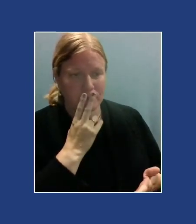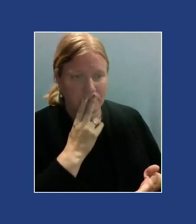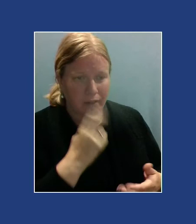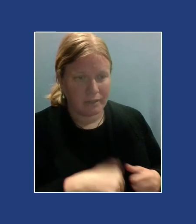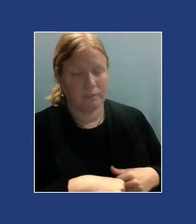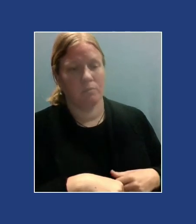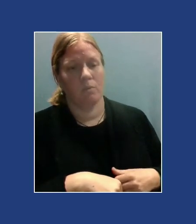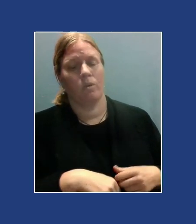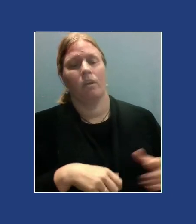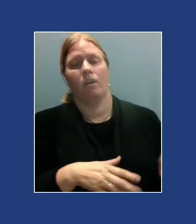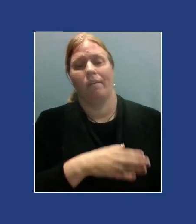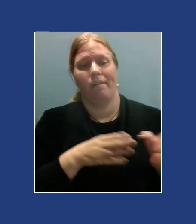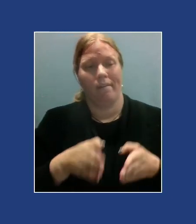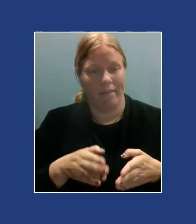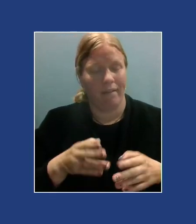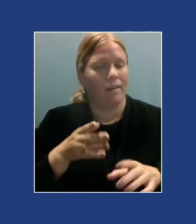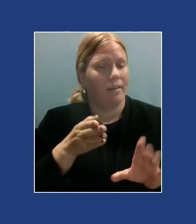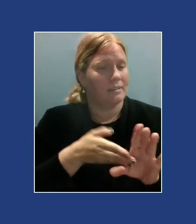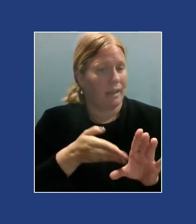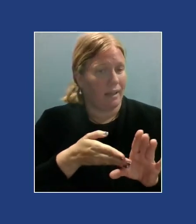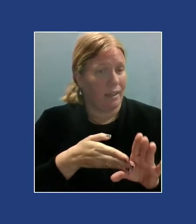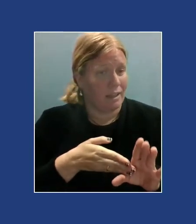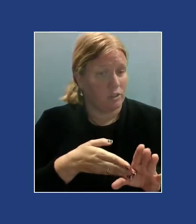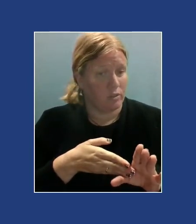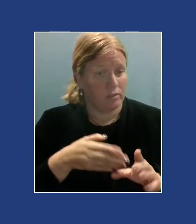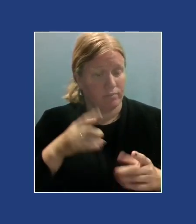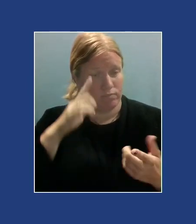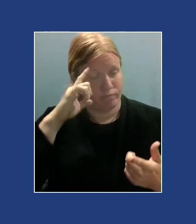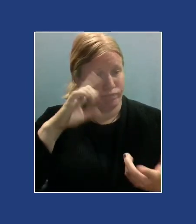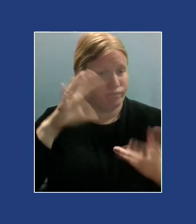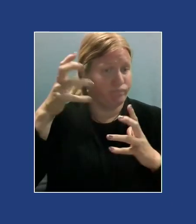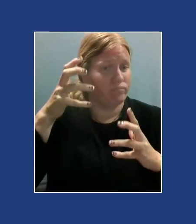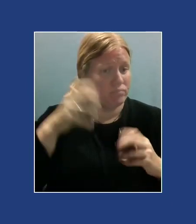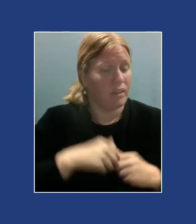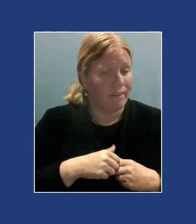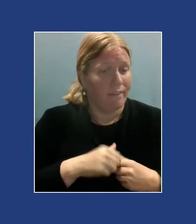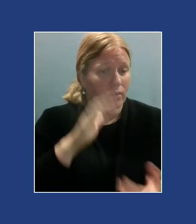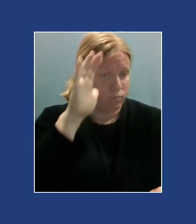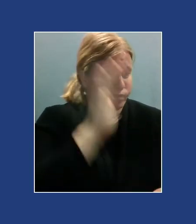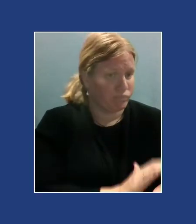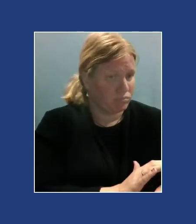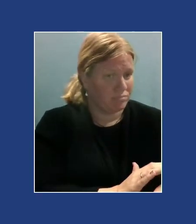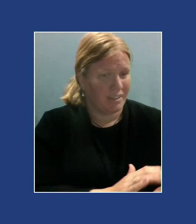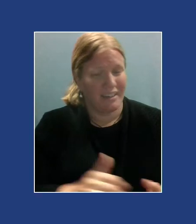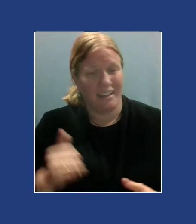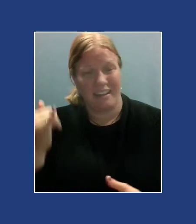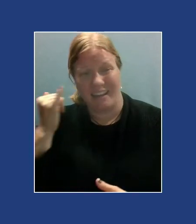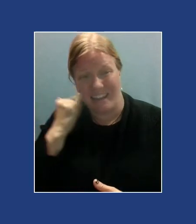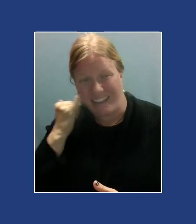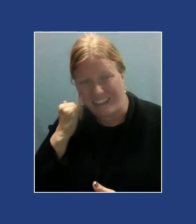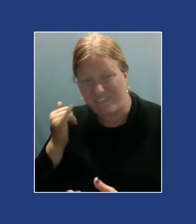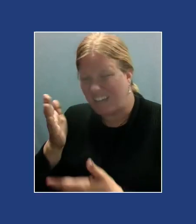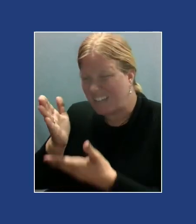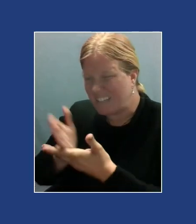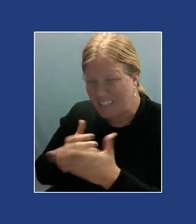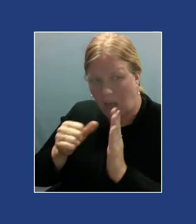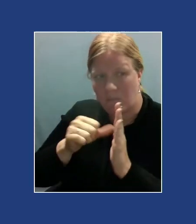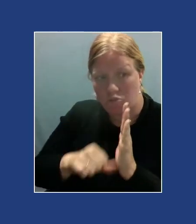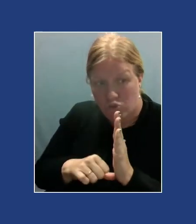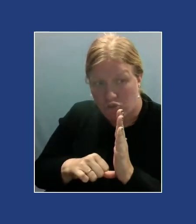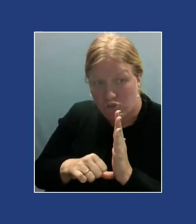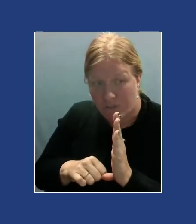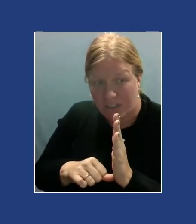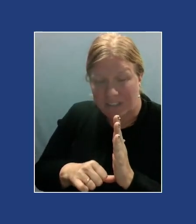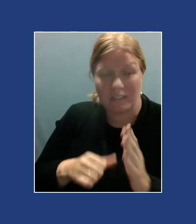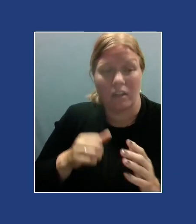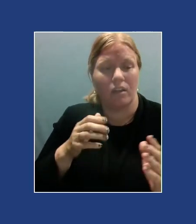psychological distress. When we looked at degree of surgical gender affirmation, people who had just some of the surgeries they desired versus all, people who had all the surgeries